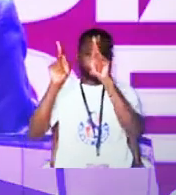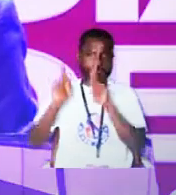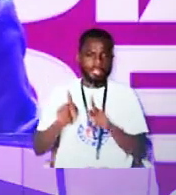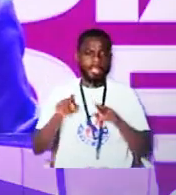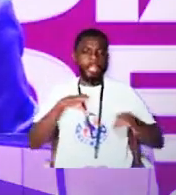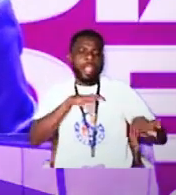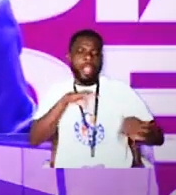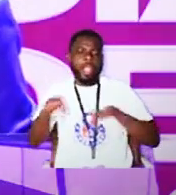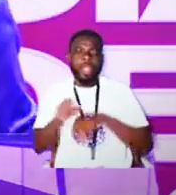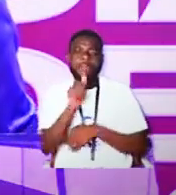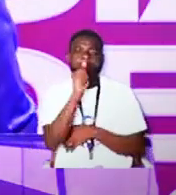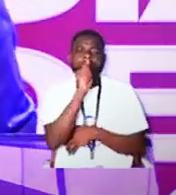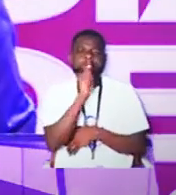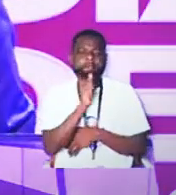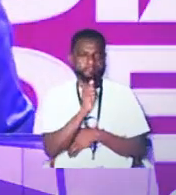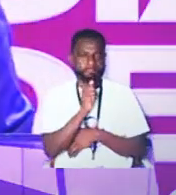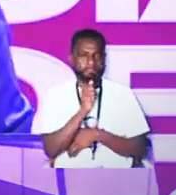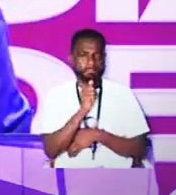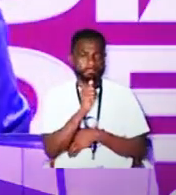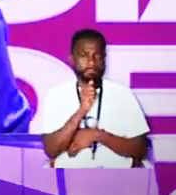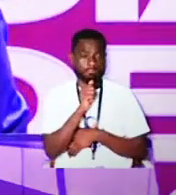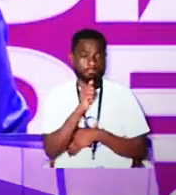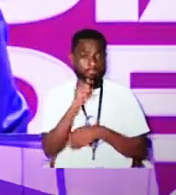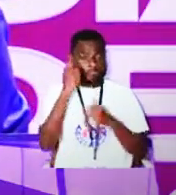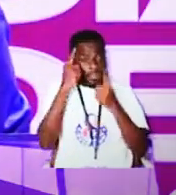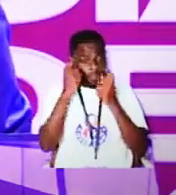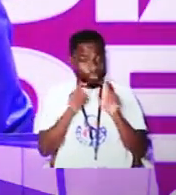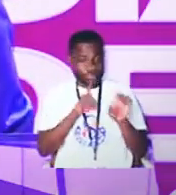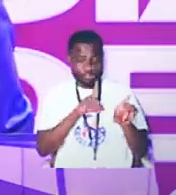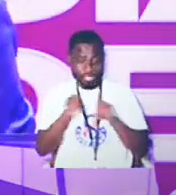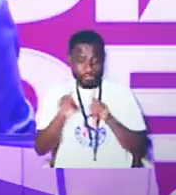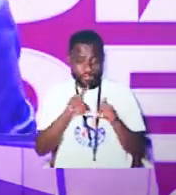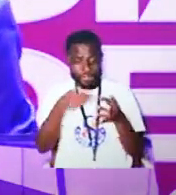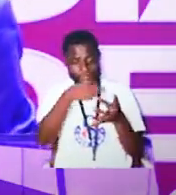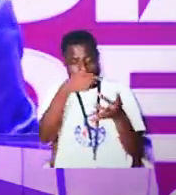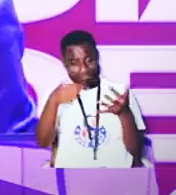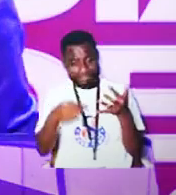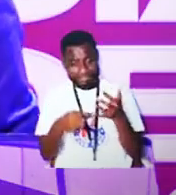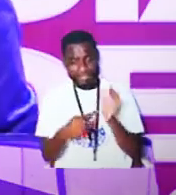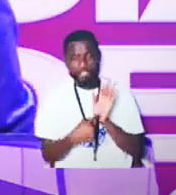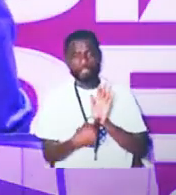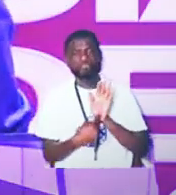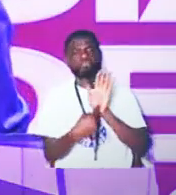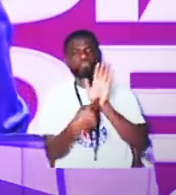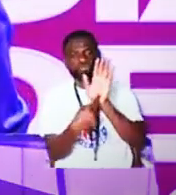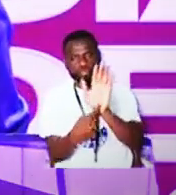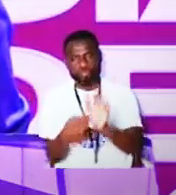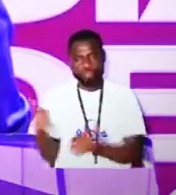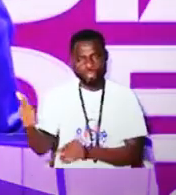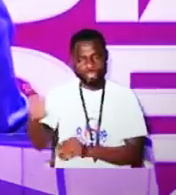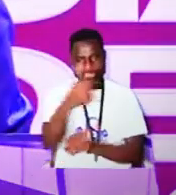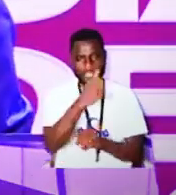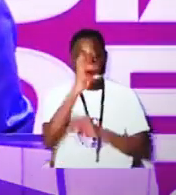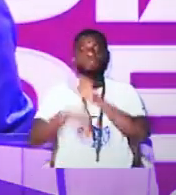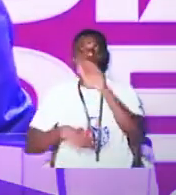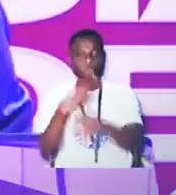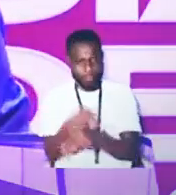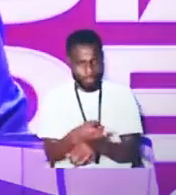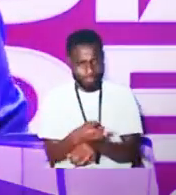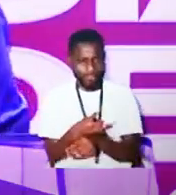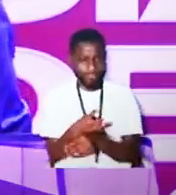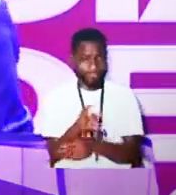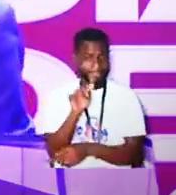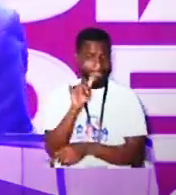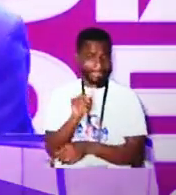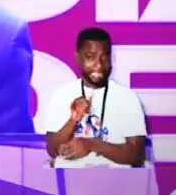in secret. Since you are doing these things, show yourself to the world. That is